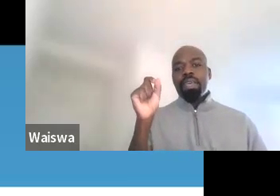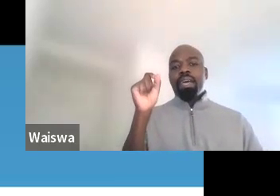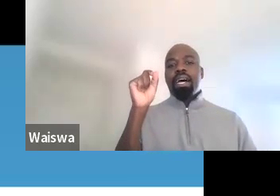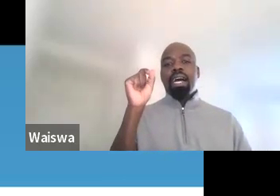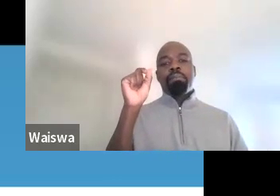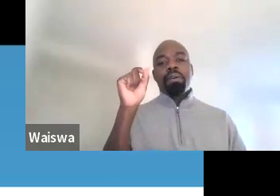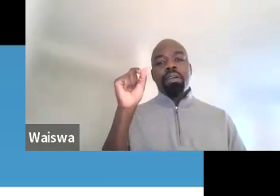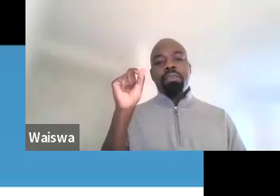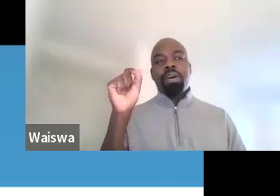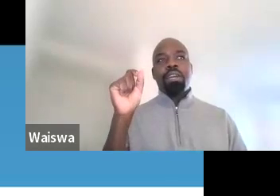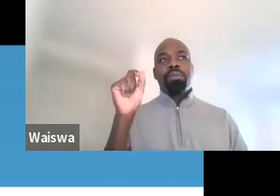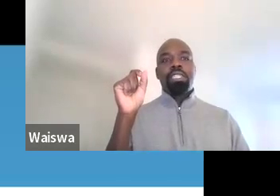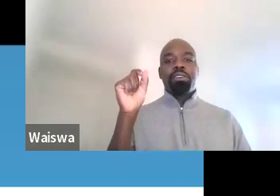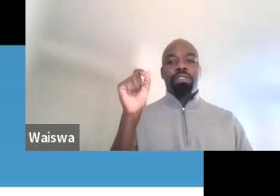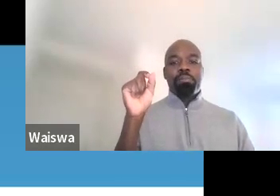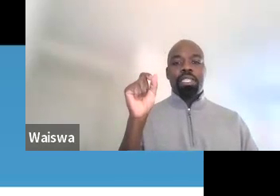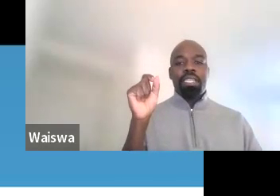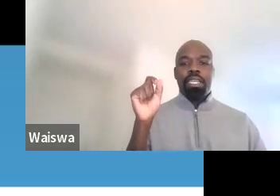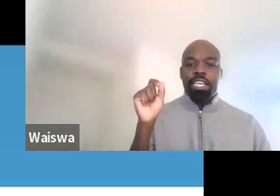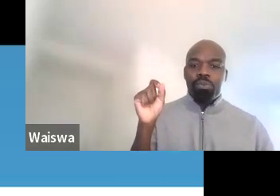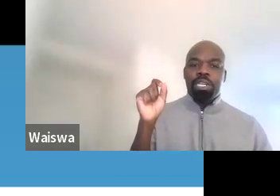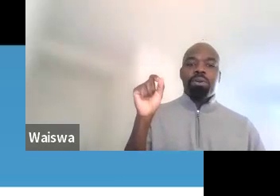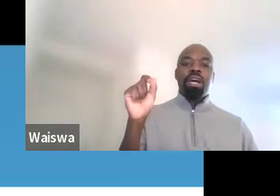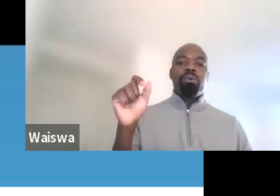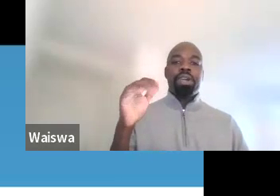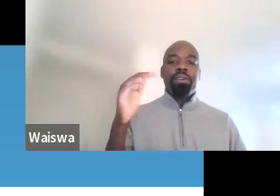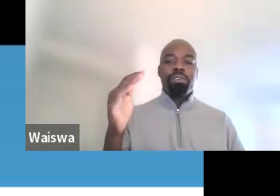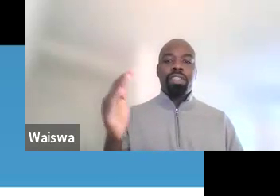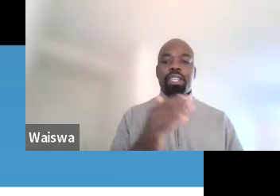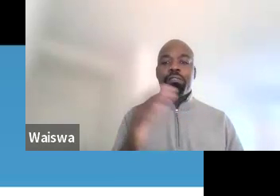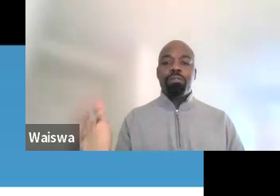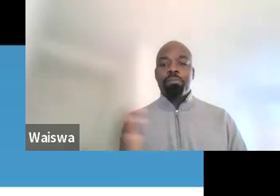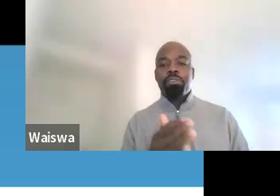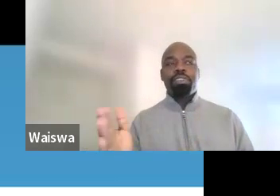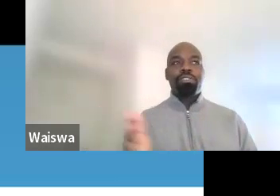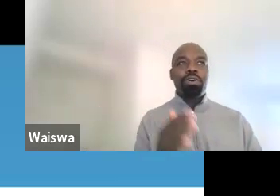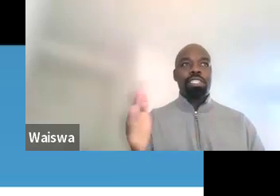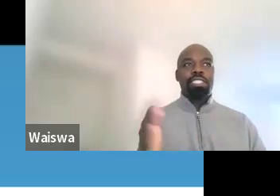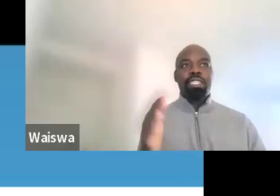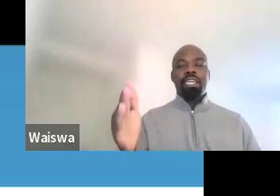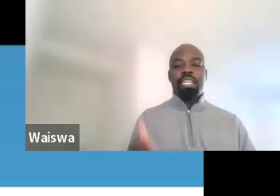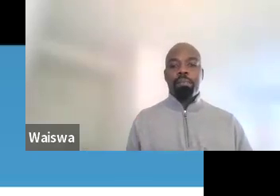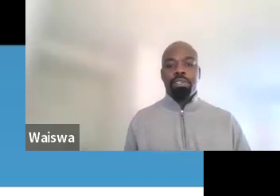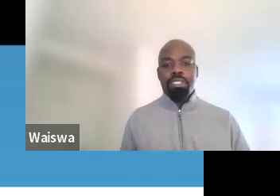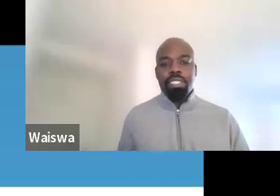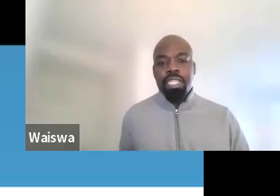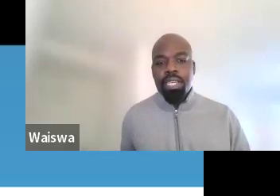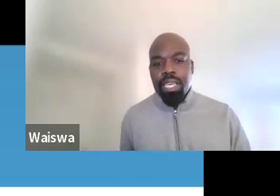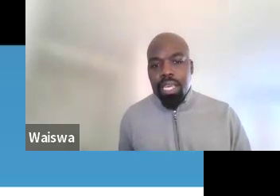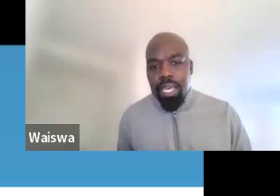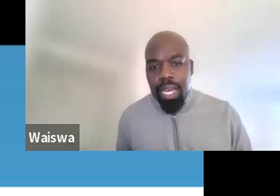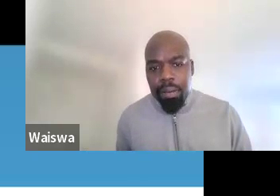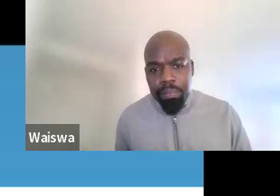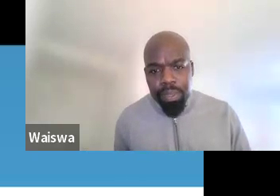it. You want to increase your visibility as well that way, so that if one person does not see it, another person sees